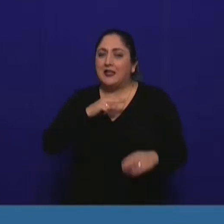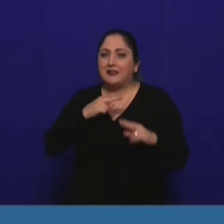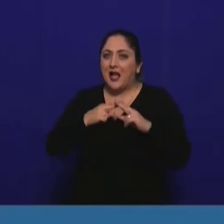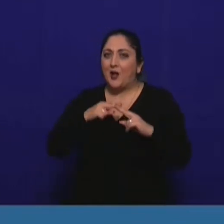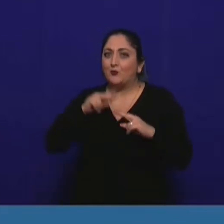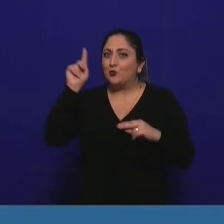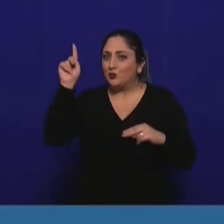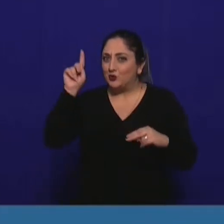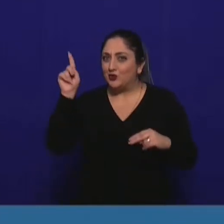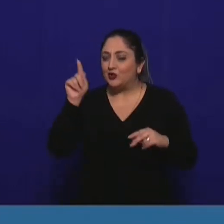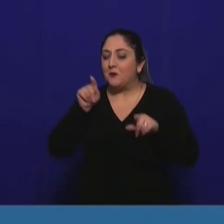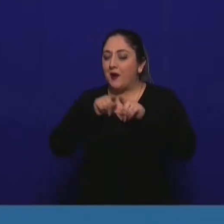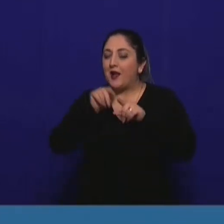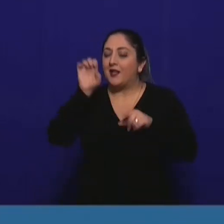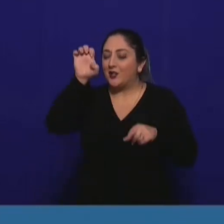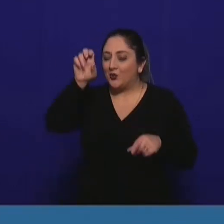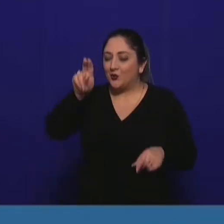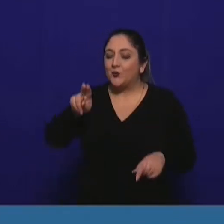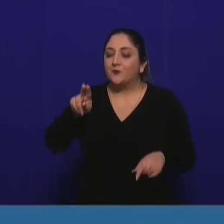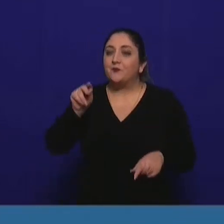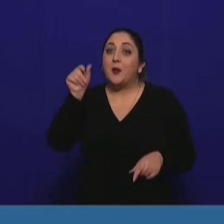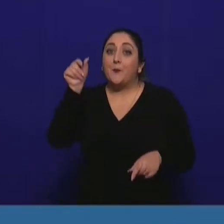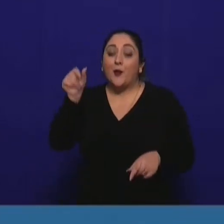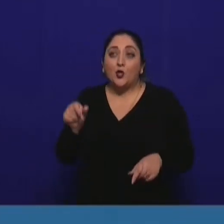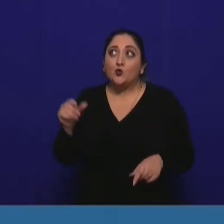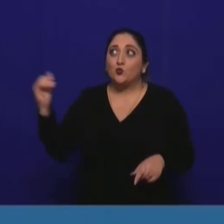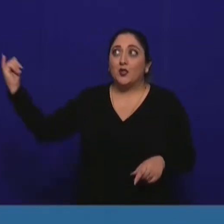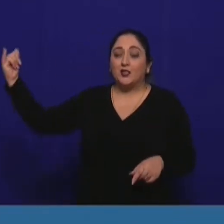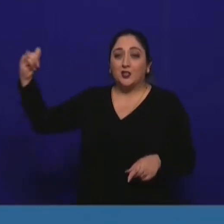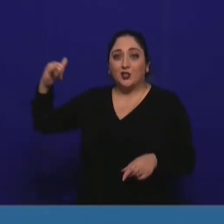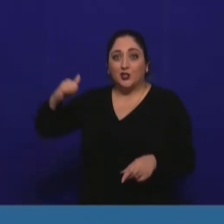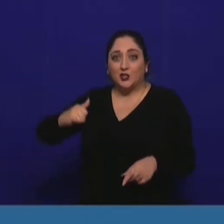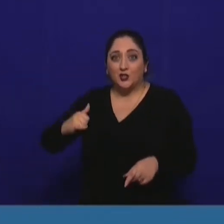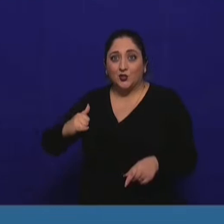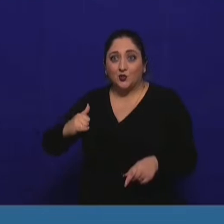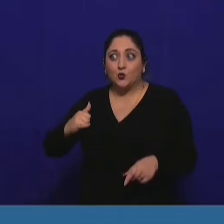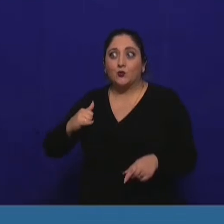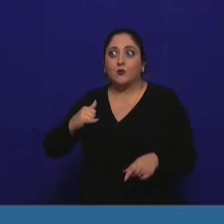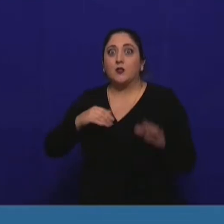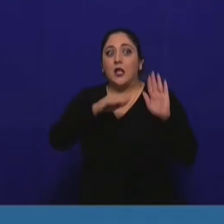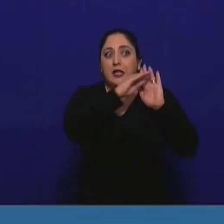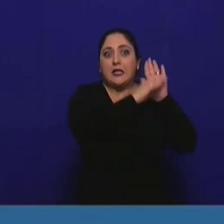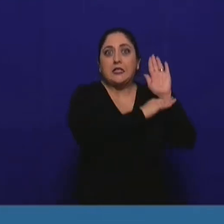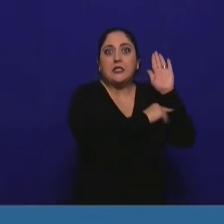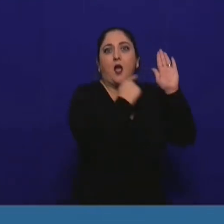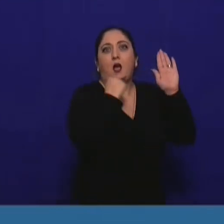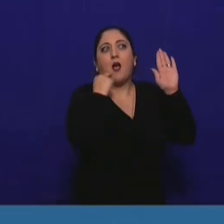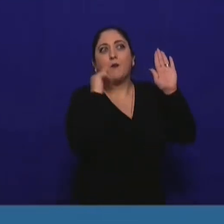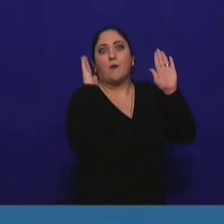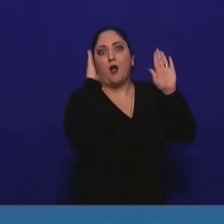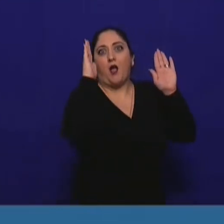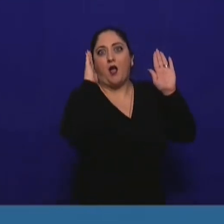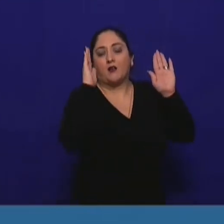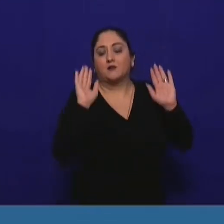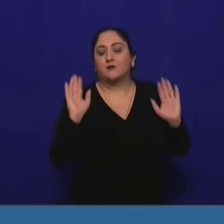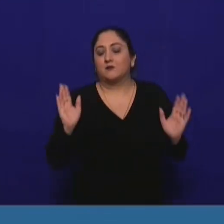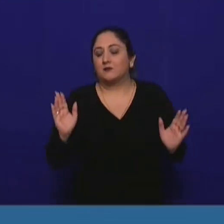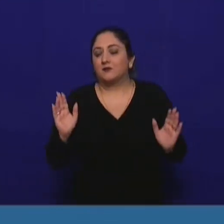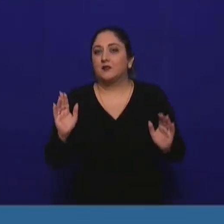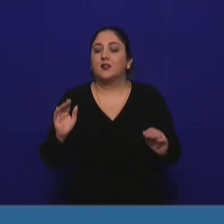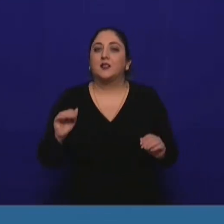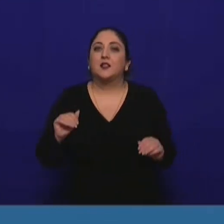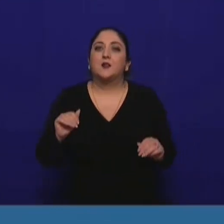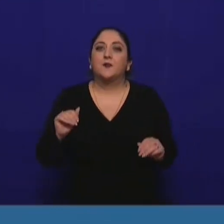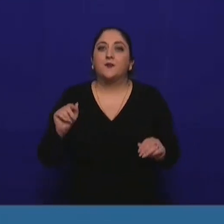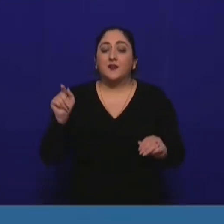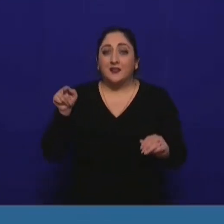oħrajn ukoll Ewropej hija li dak il-persuni li jkunu ġejjin minn red zones dawk hunu biss limitati għal